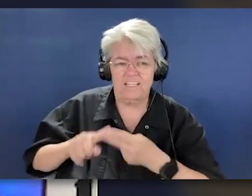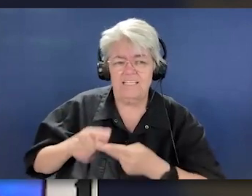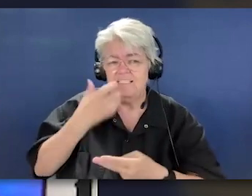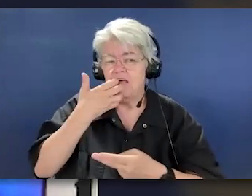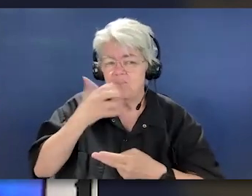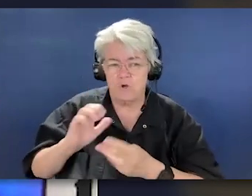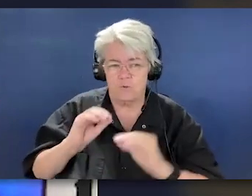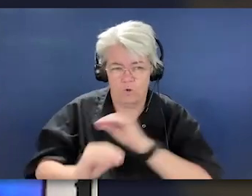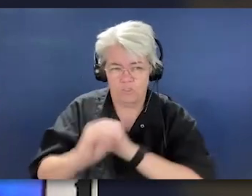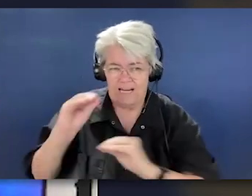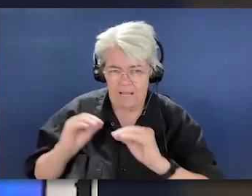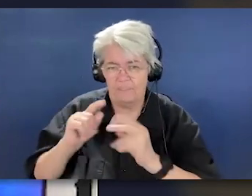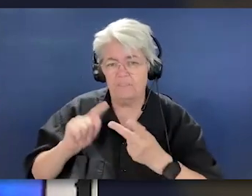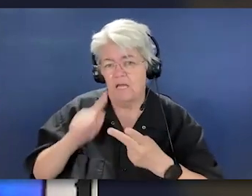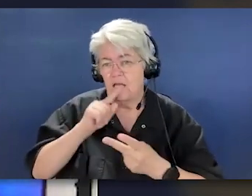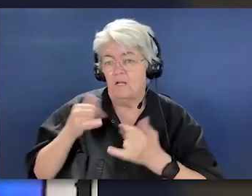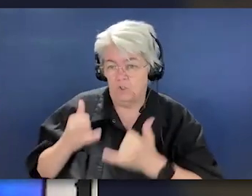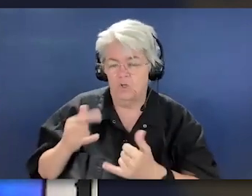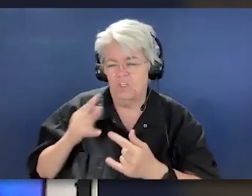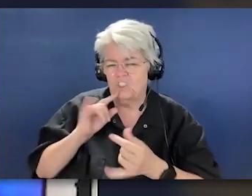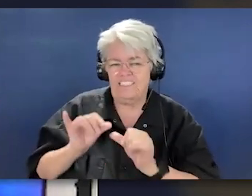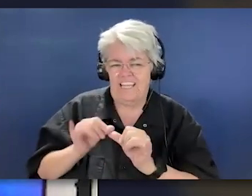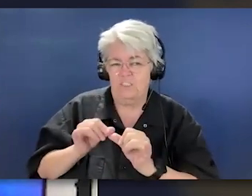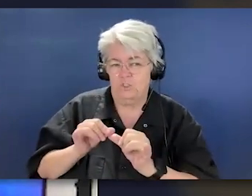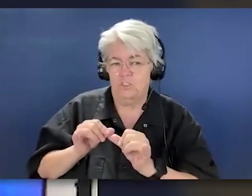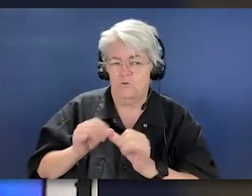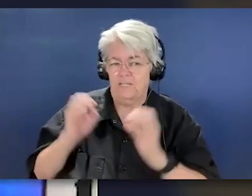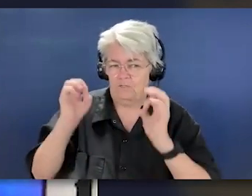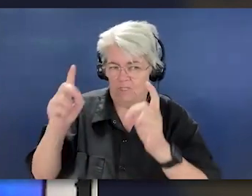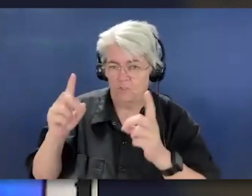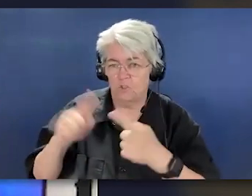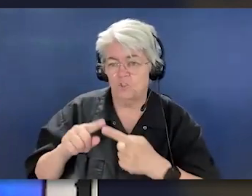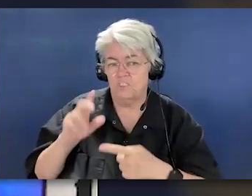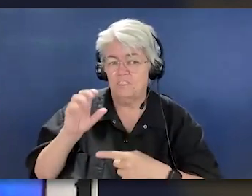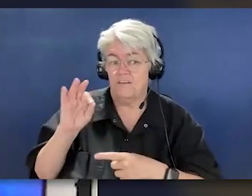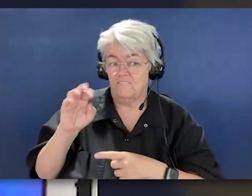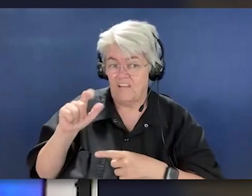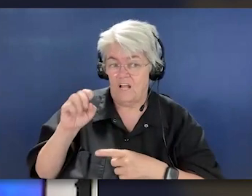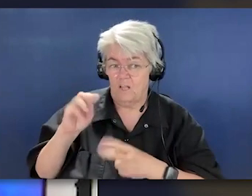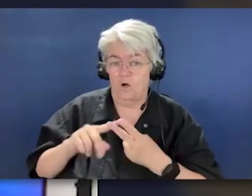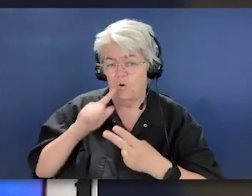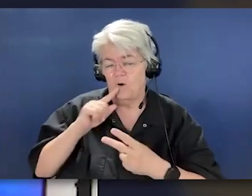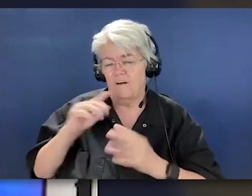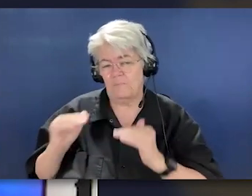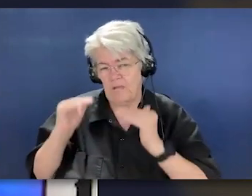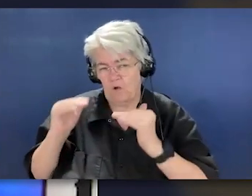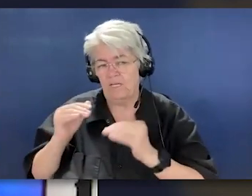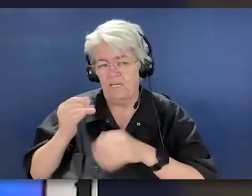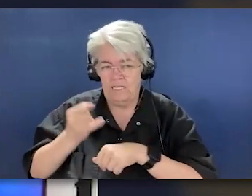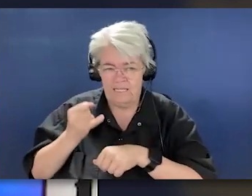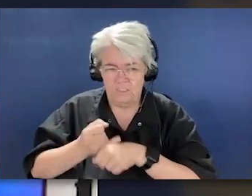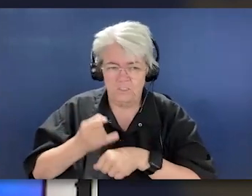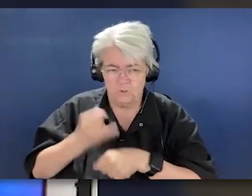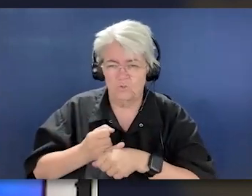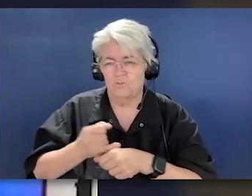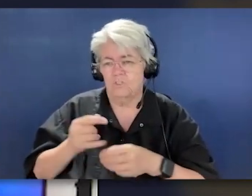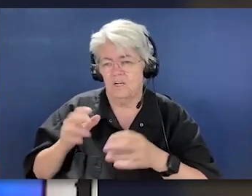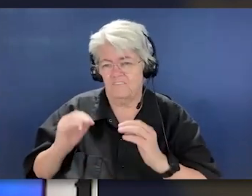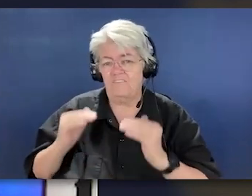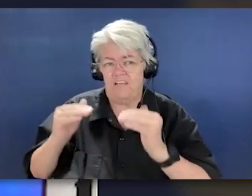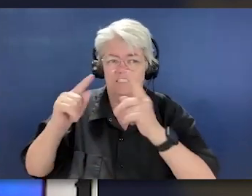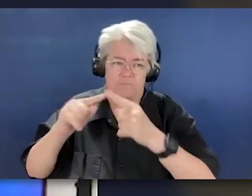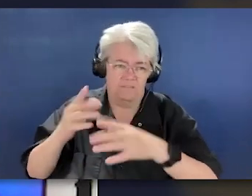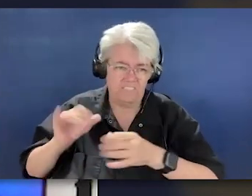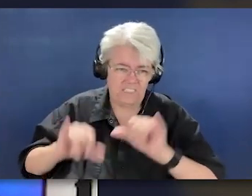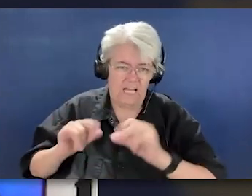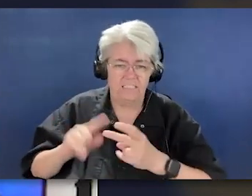area of research is engineering education. Susan's a fellow of the American Association of Advancement in Science and is the past president of the Canadian